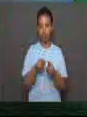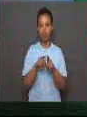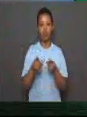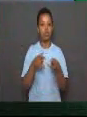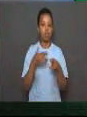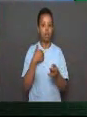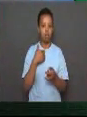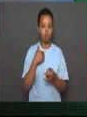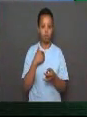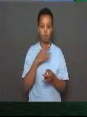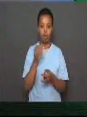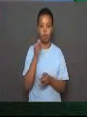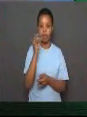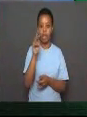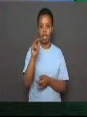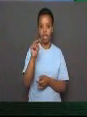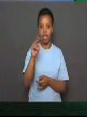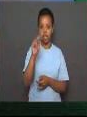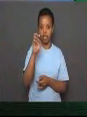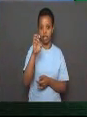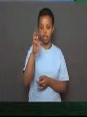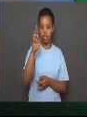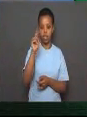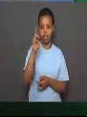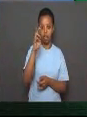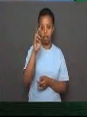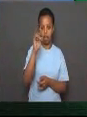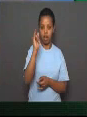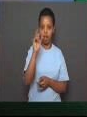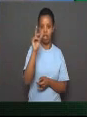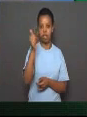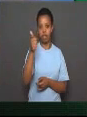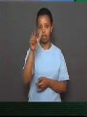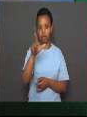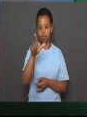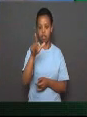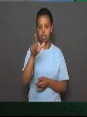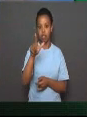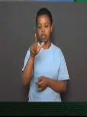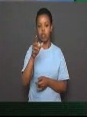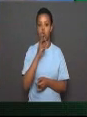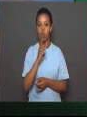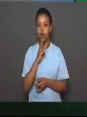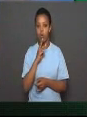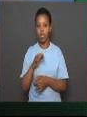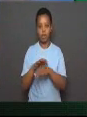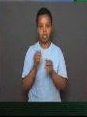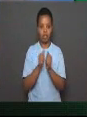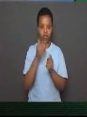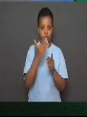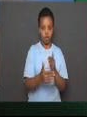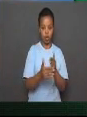The Intertidal Zone is the region where the ocean meets the land. At